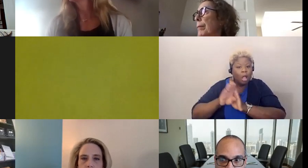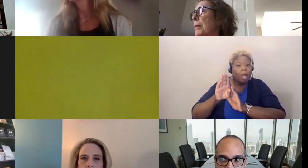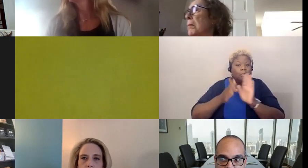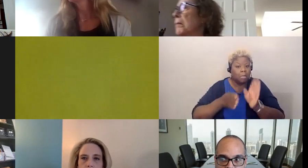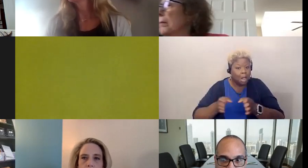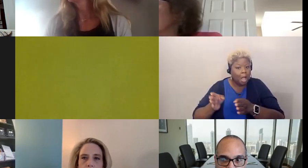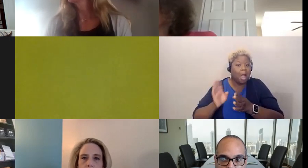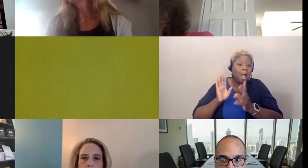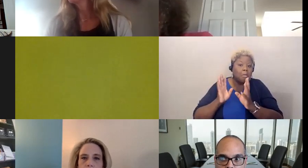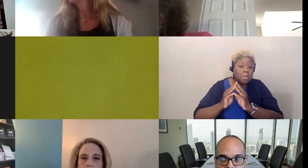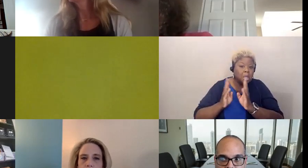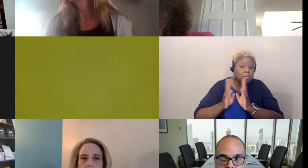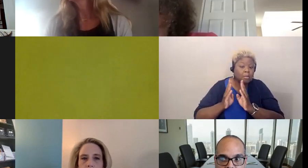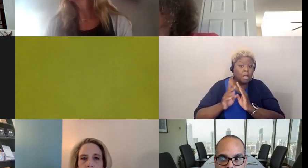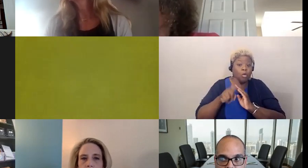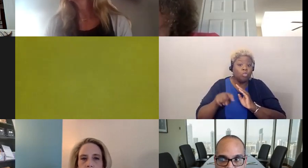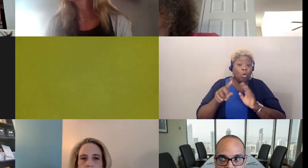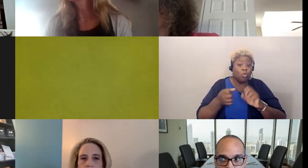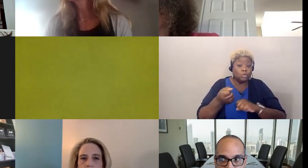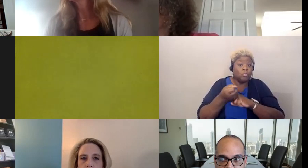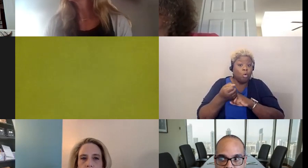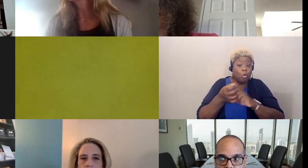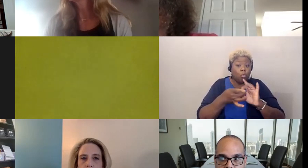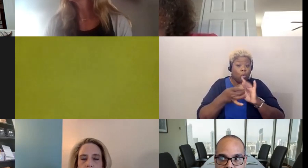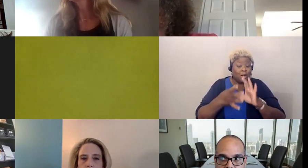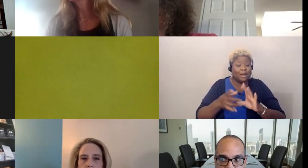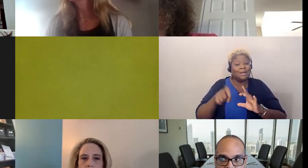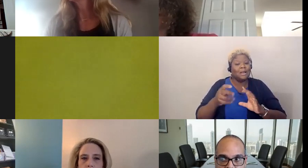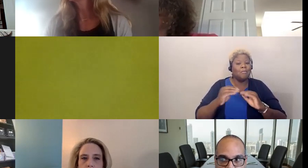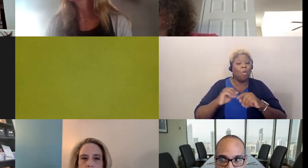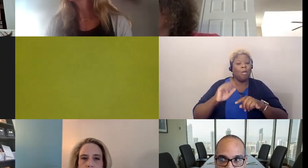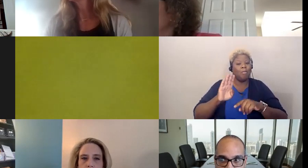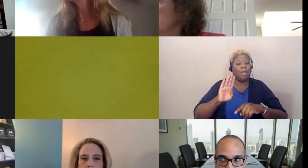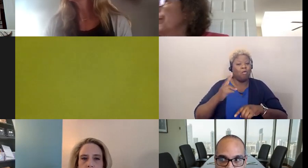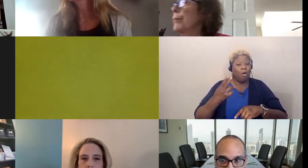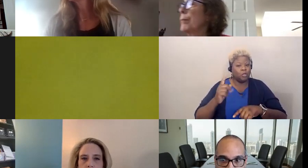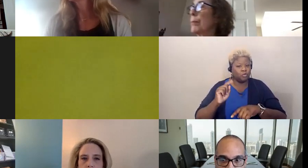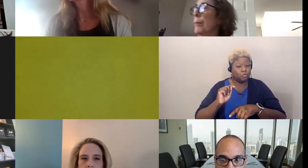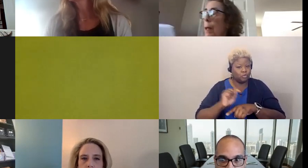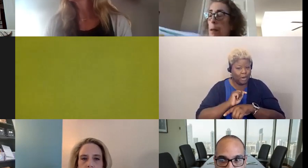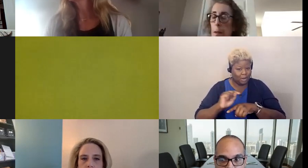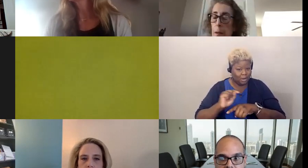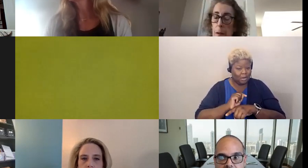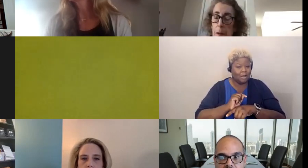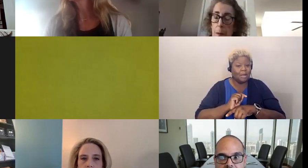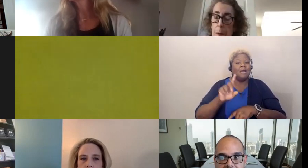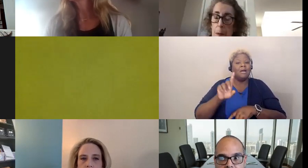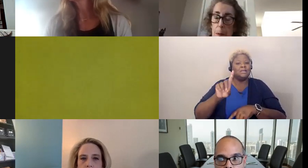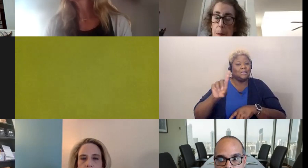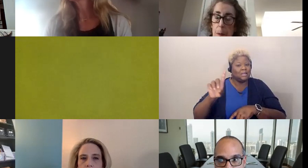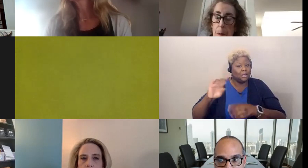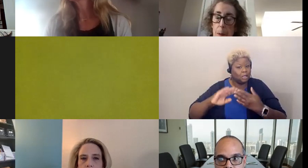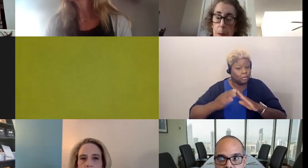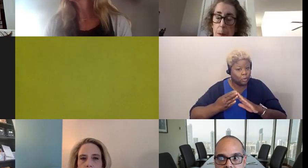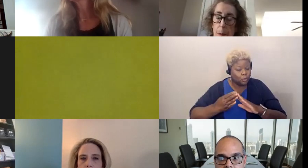plans. These support coordinators need more training on behavioral health and the needs of the intellectual developmental disability community so they can